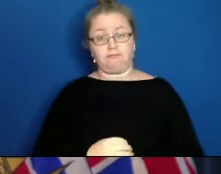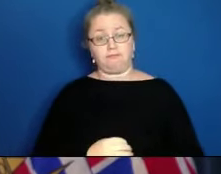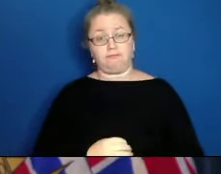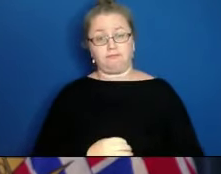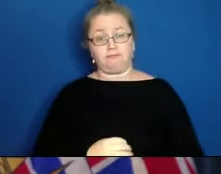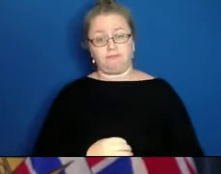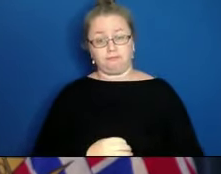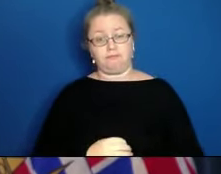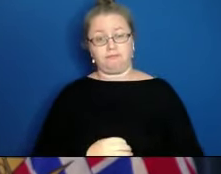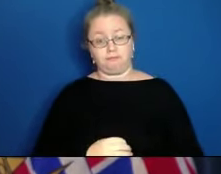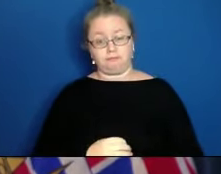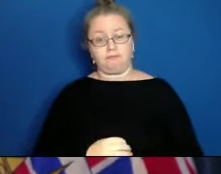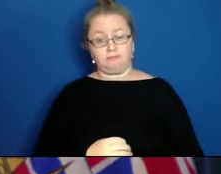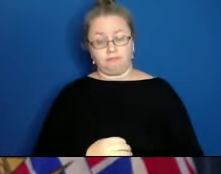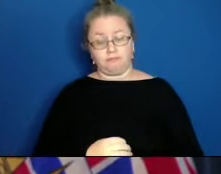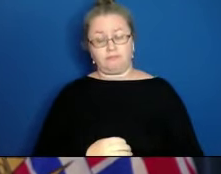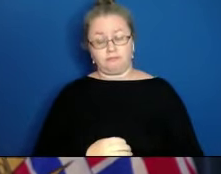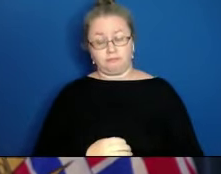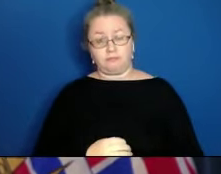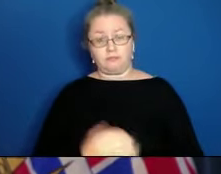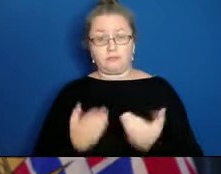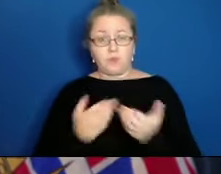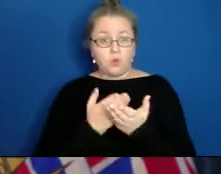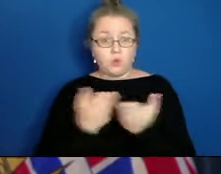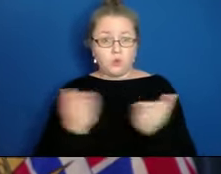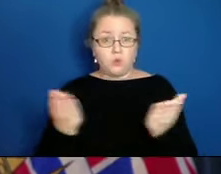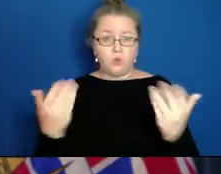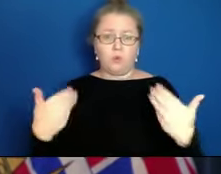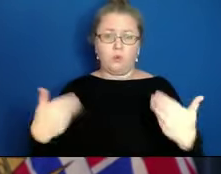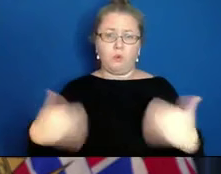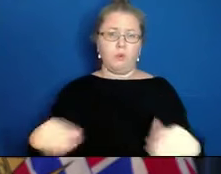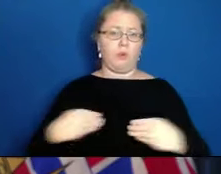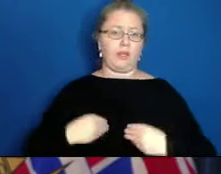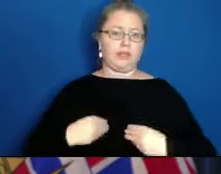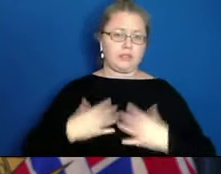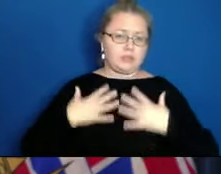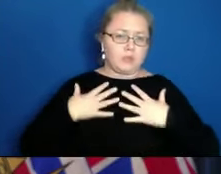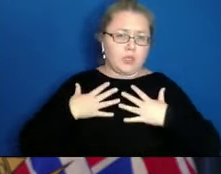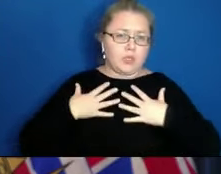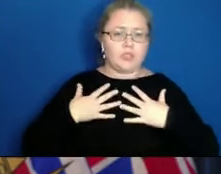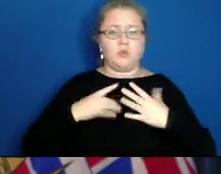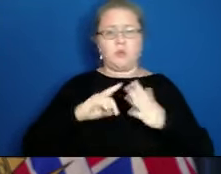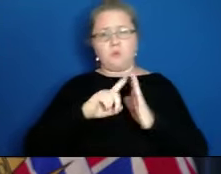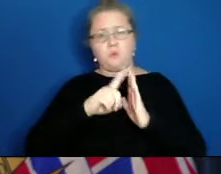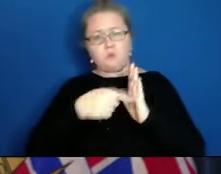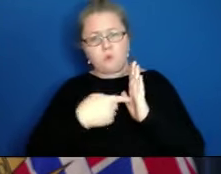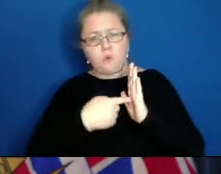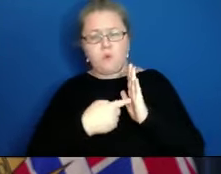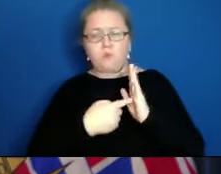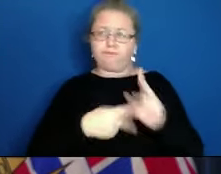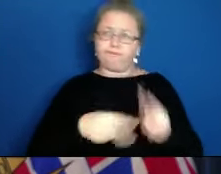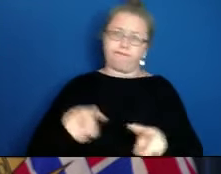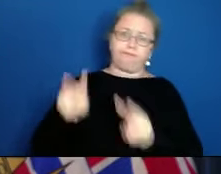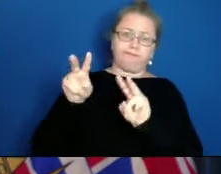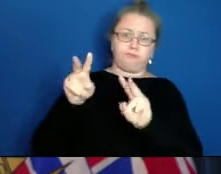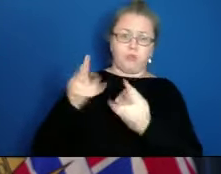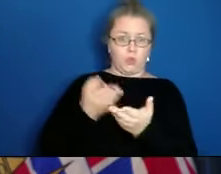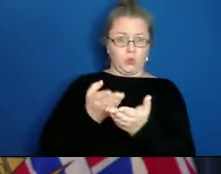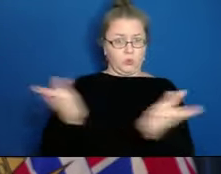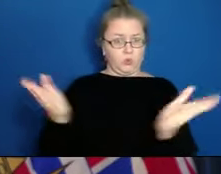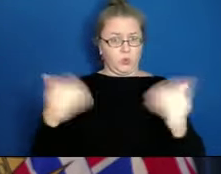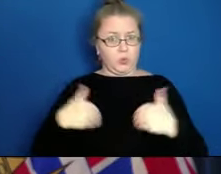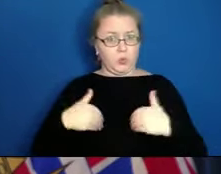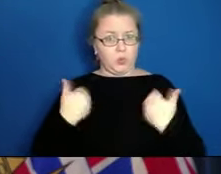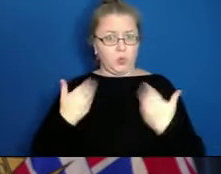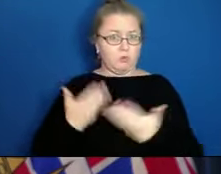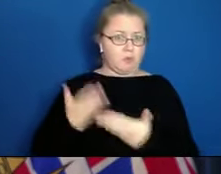I also know that you have been role models and inspirations. Young people have proven that they